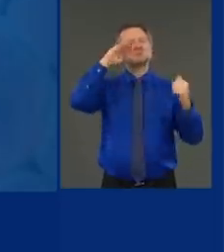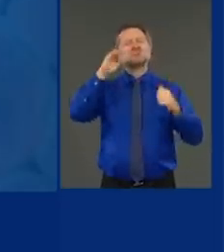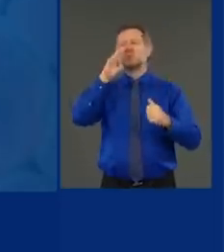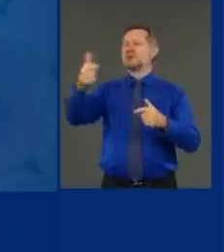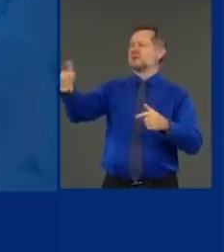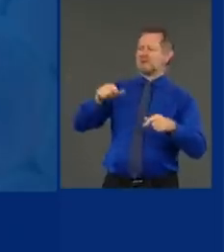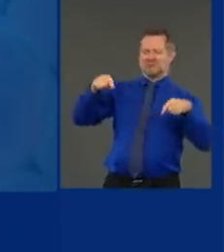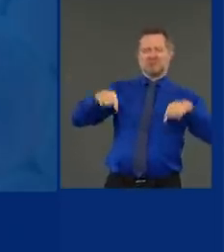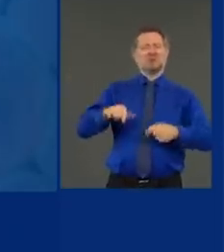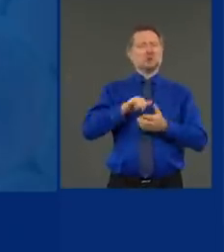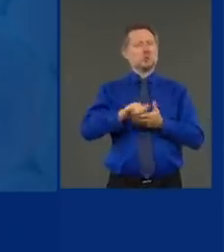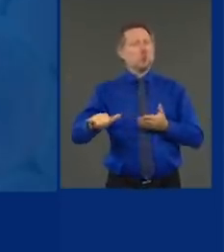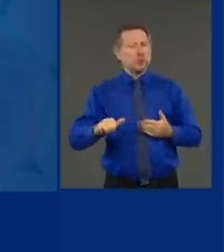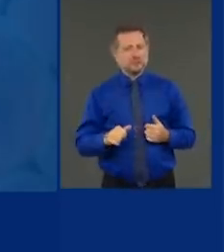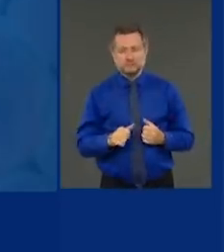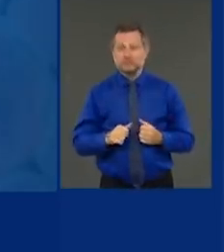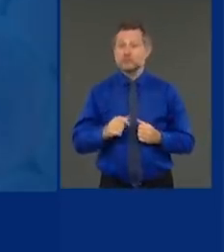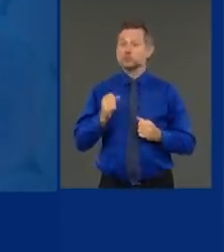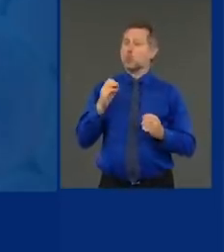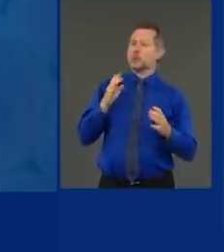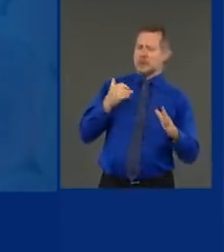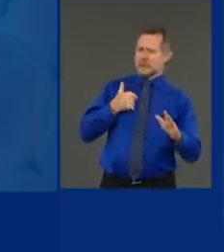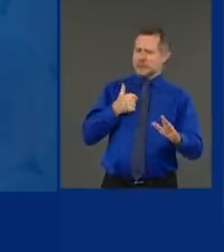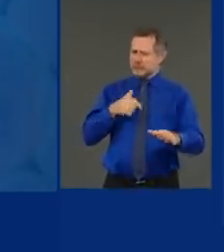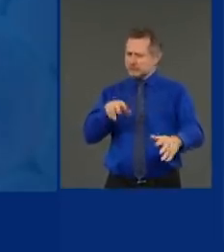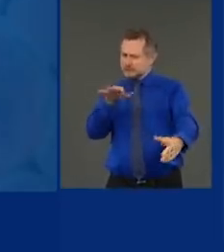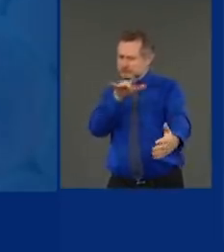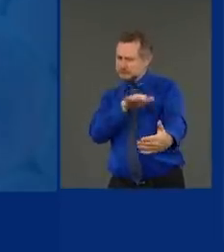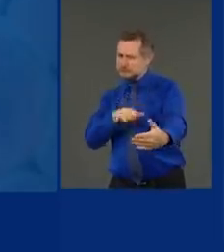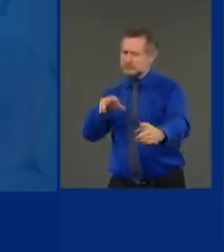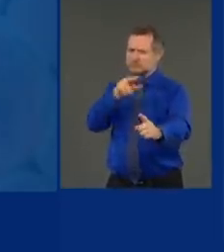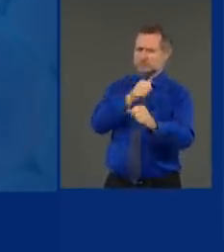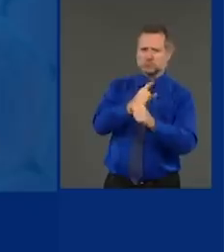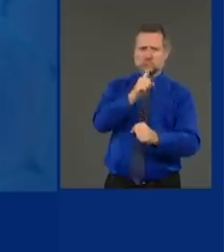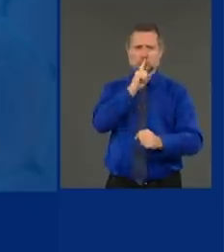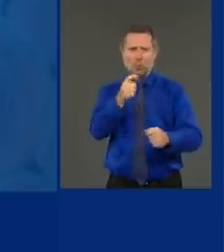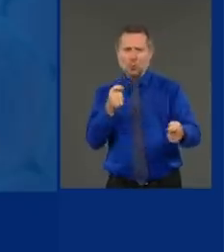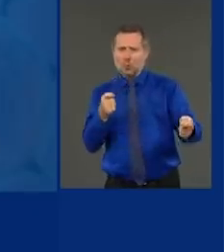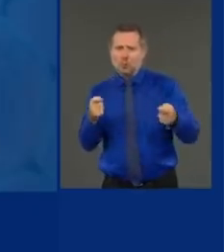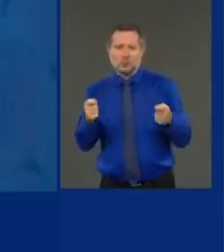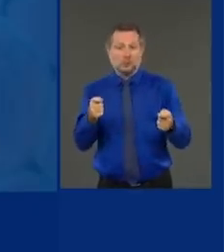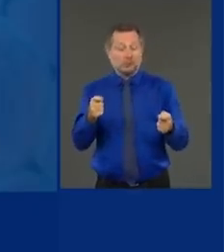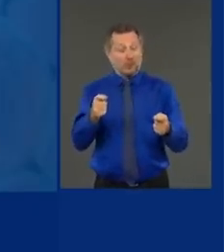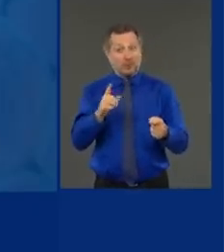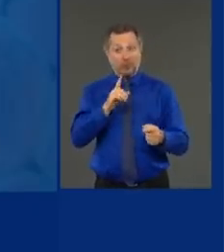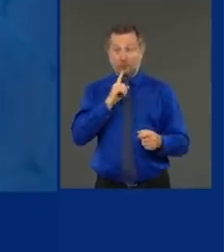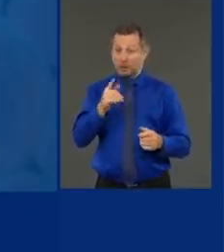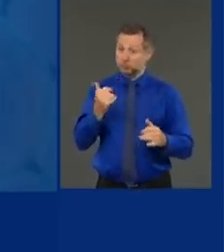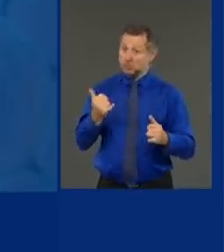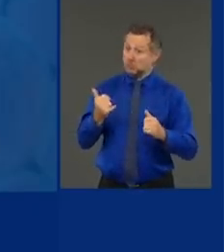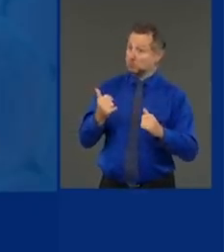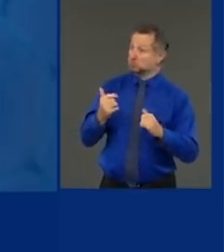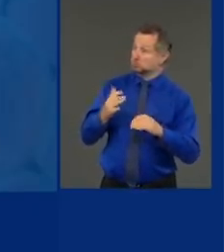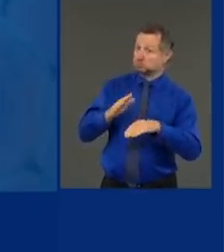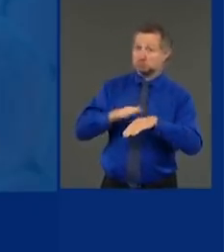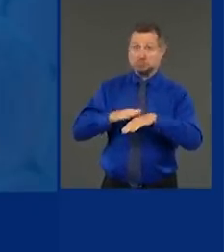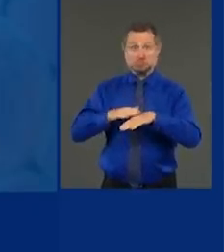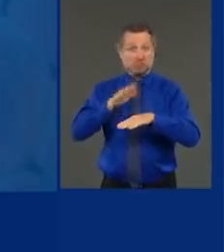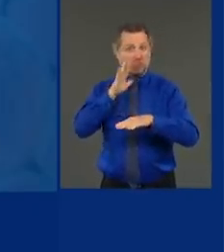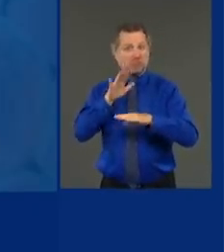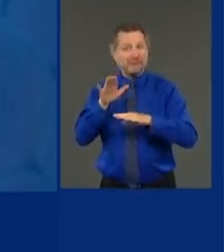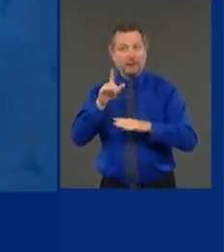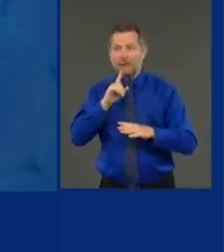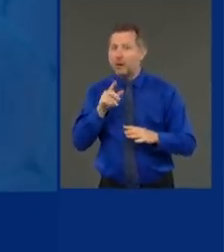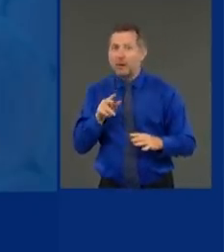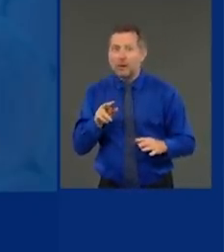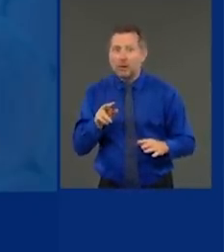We then were talking about calibrating the increase and making sure it didn't go that high. But it was supposed to go up. After two and a half